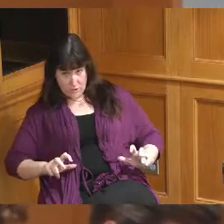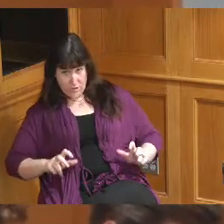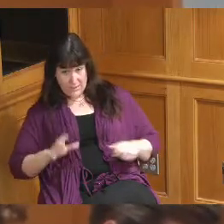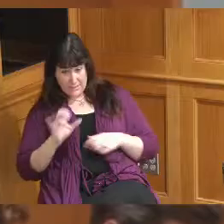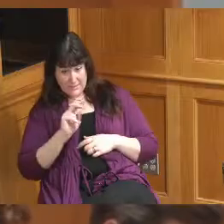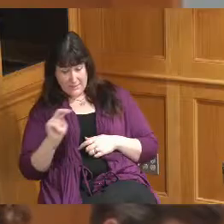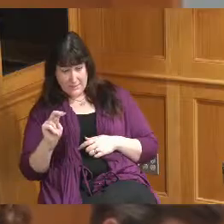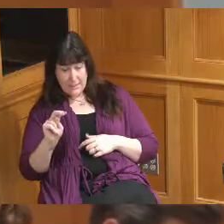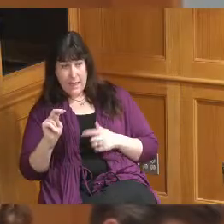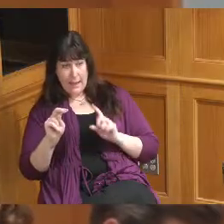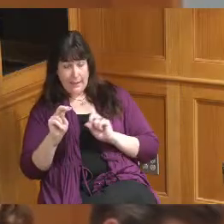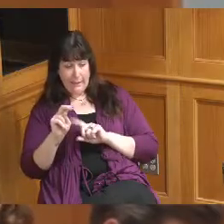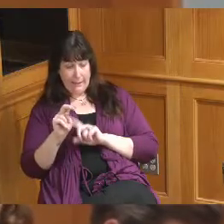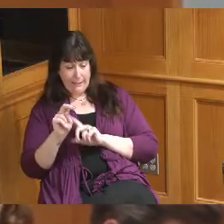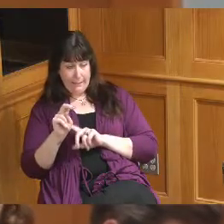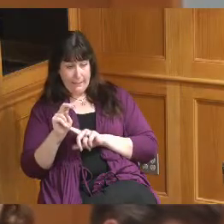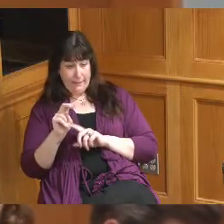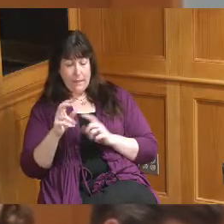Cincinnati has